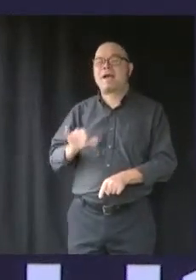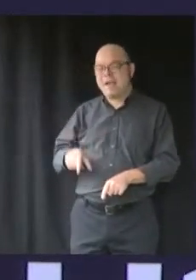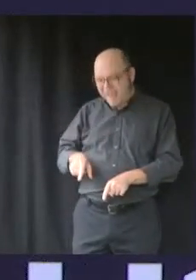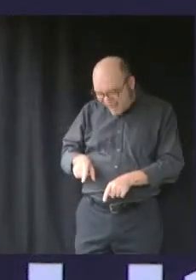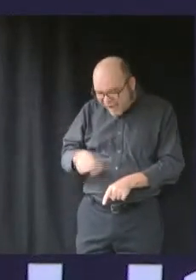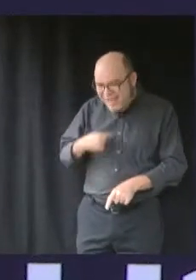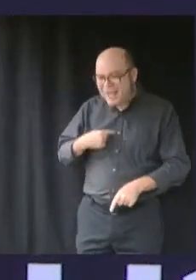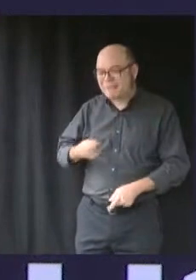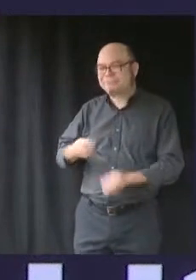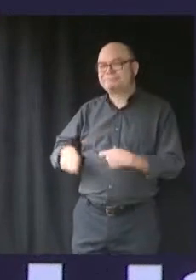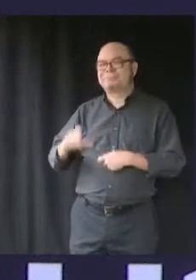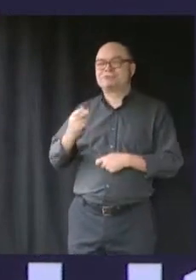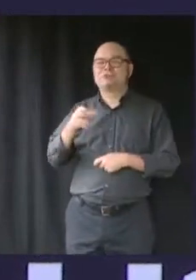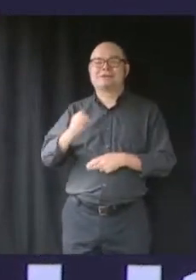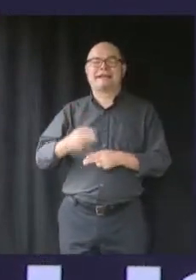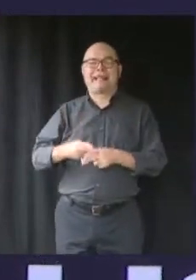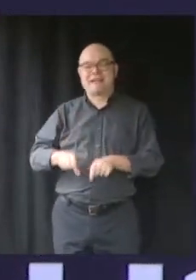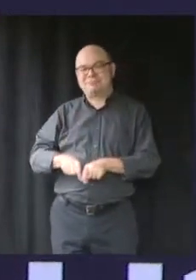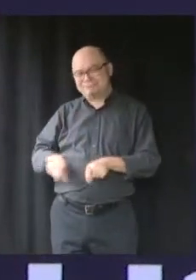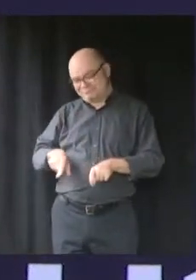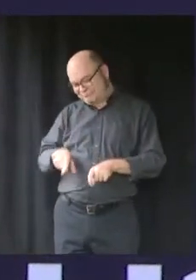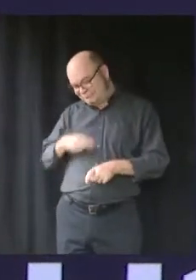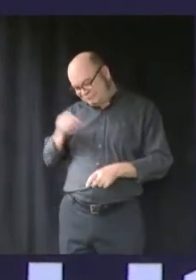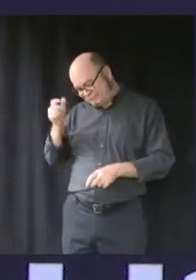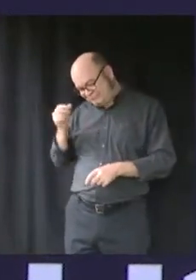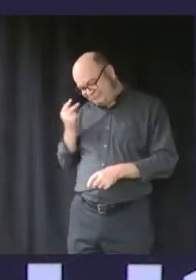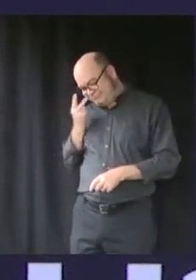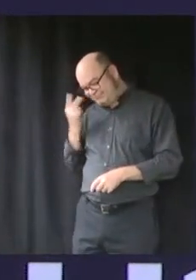shoes, but I took his desk.